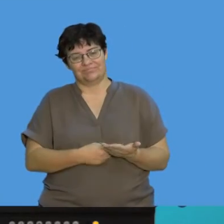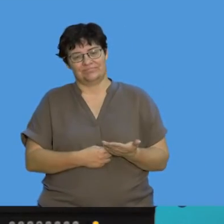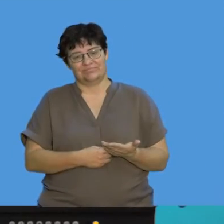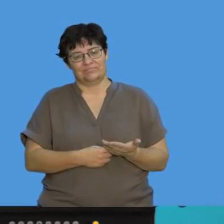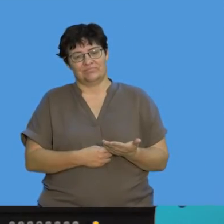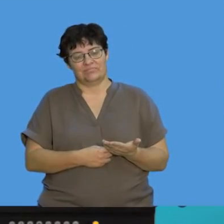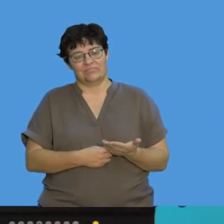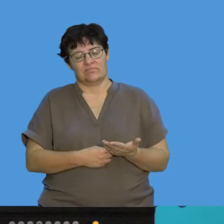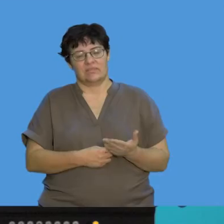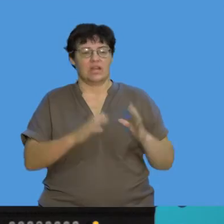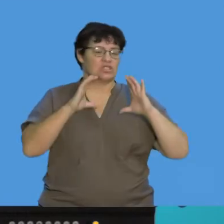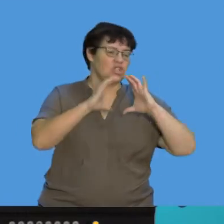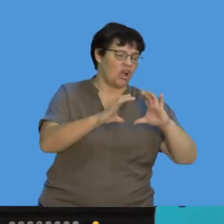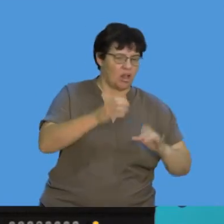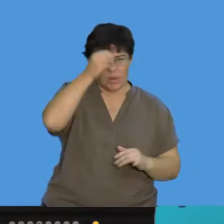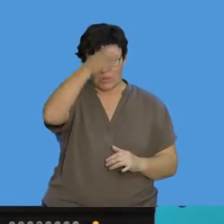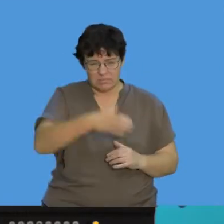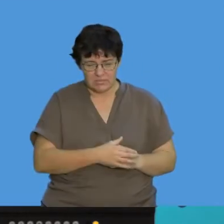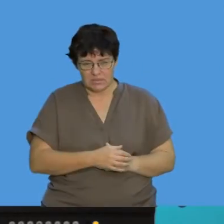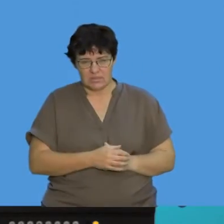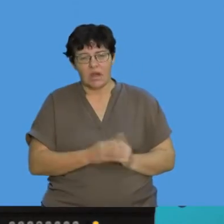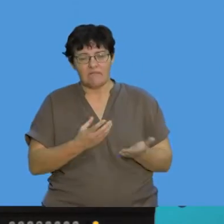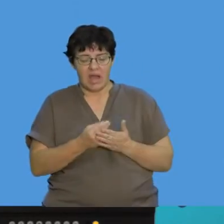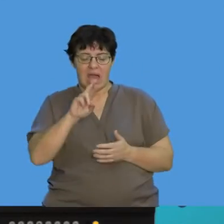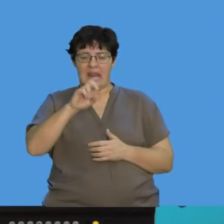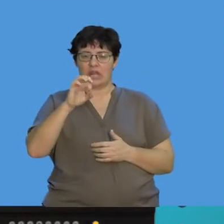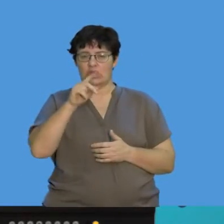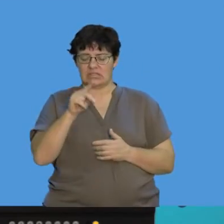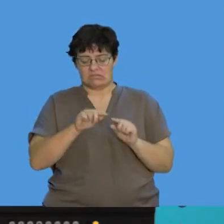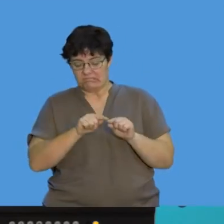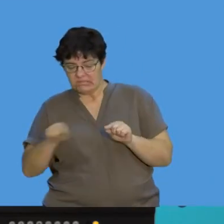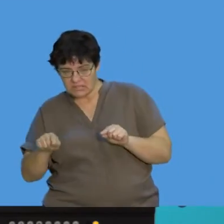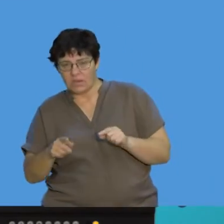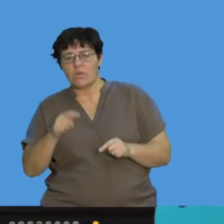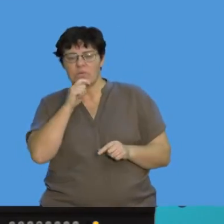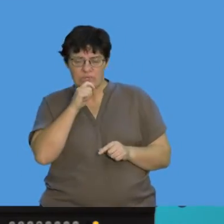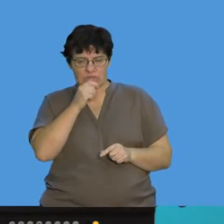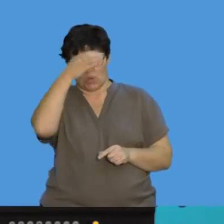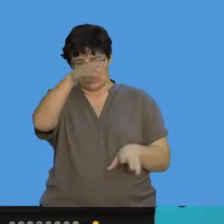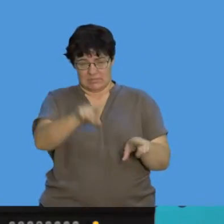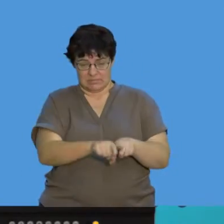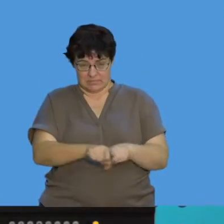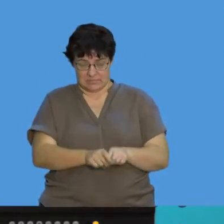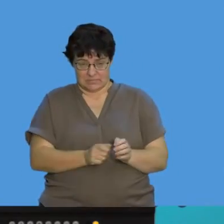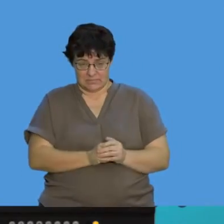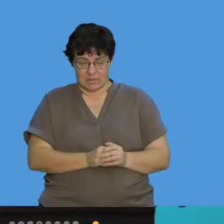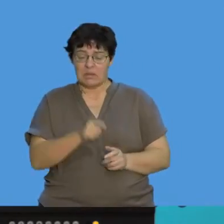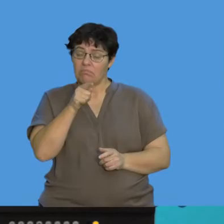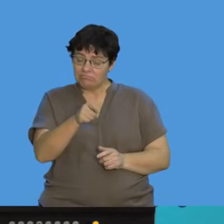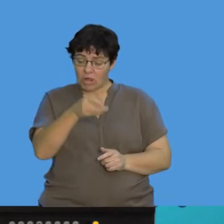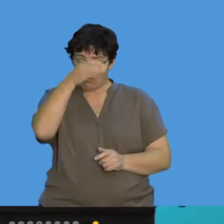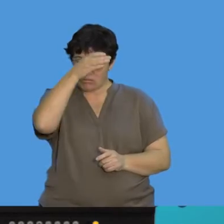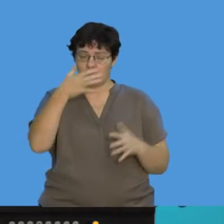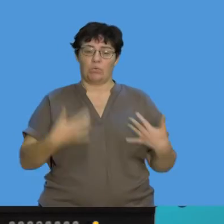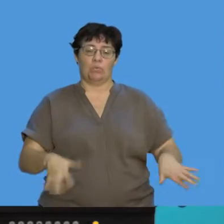the concept of circles, you will see that to find the radius and all of that, we use this concept. But it is a very